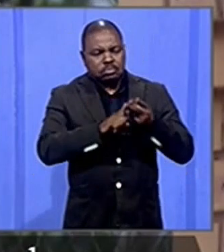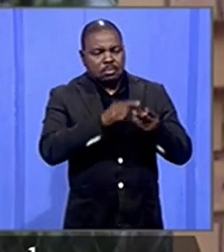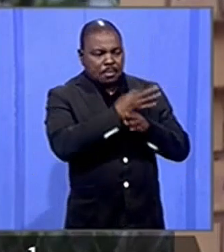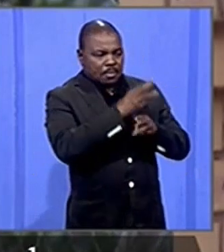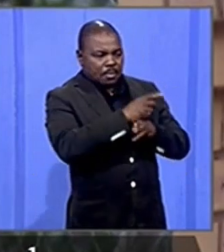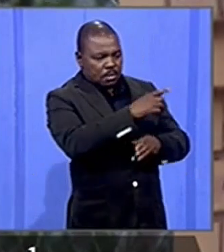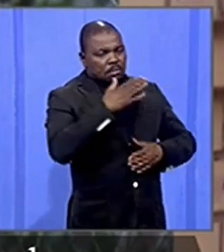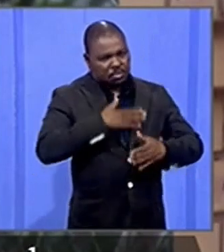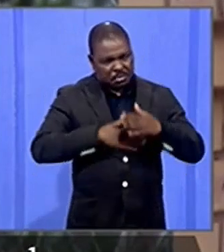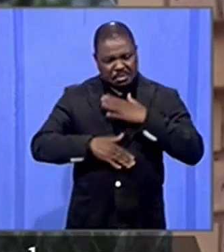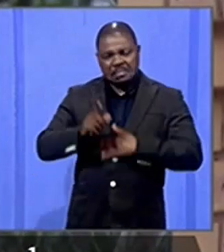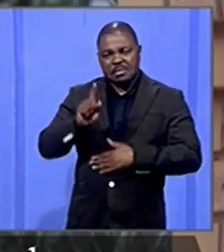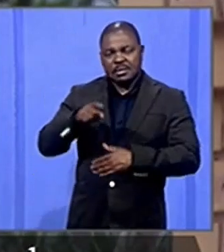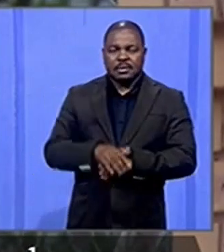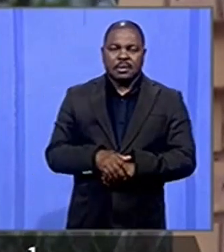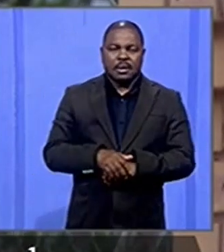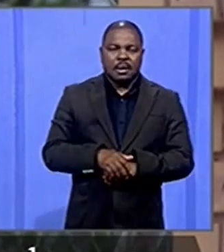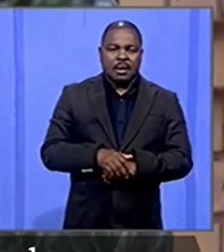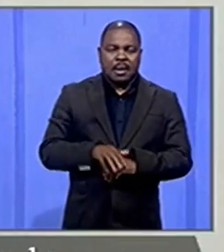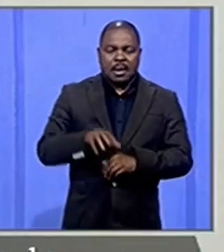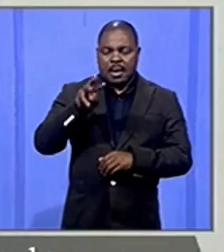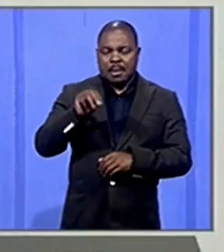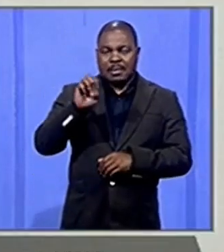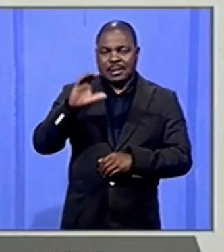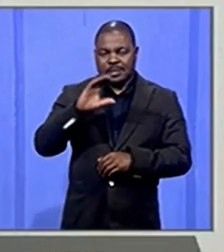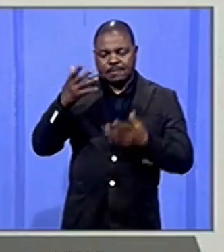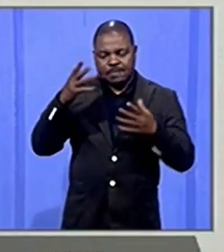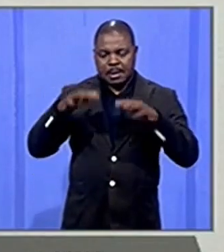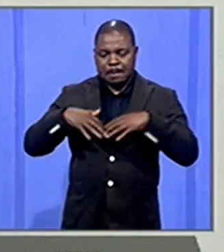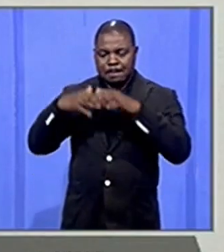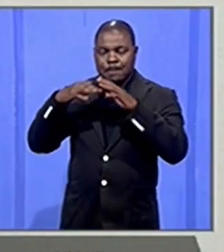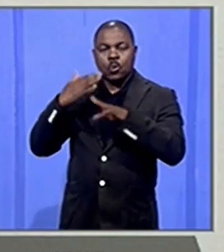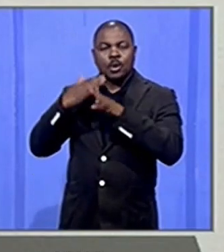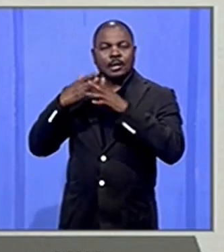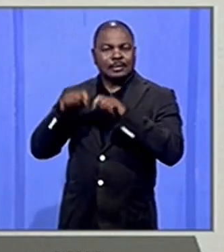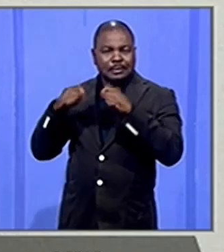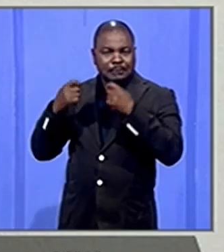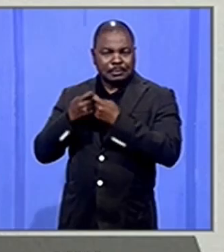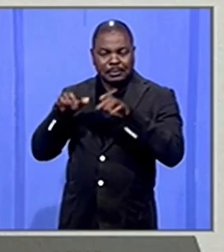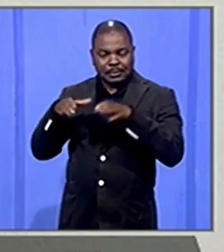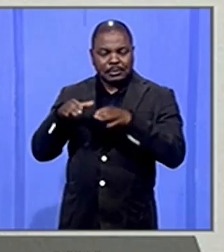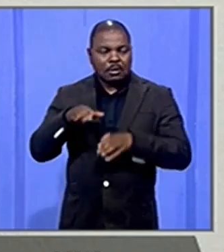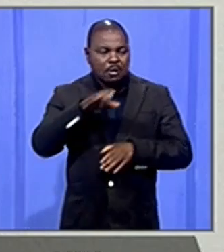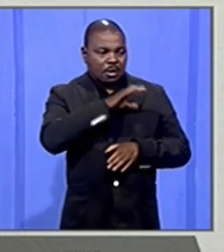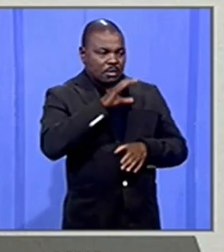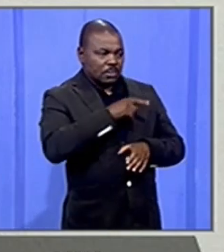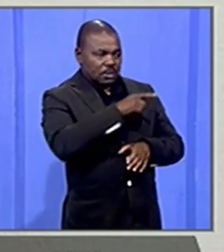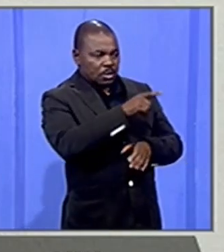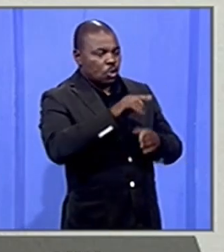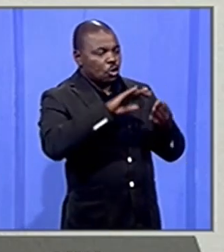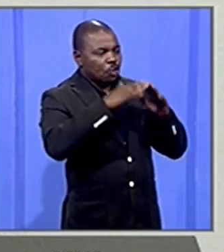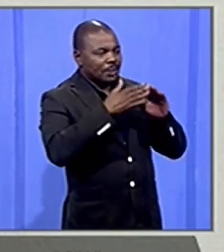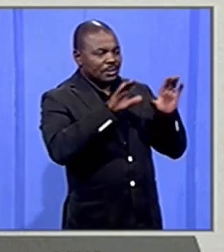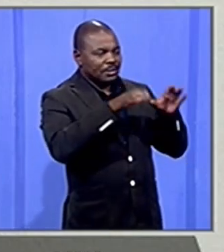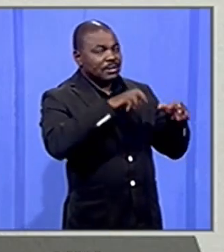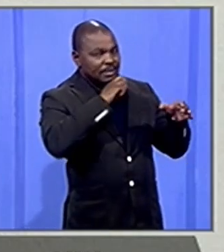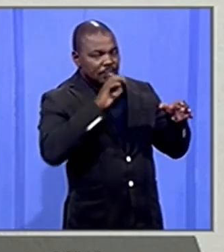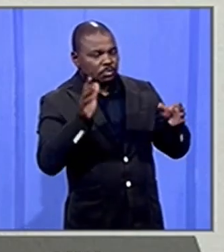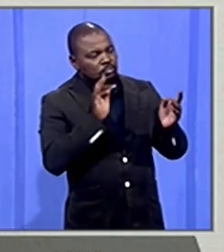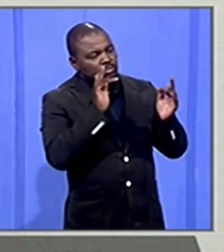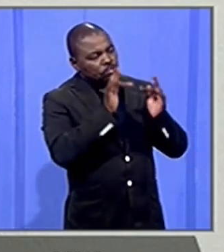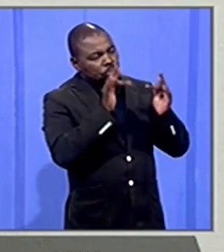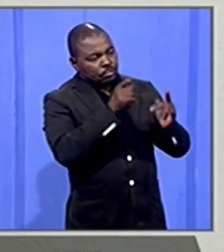nna dipelotelele. MEC Motsumi o tlhomile setlhopha sa tiro go kopana le khansele ya setso le setšhaba sa Matloding. Re ikuela